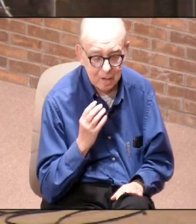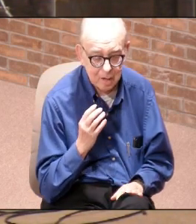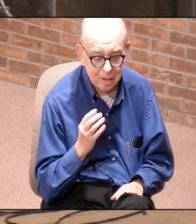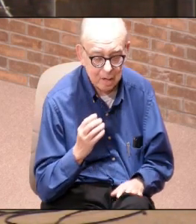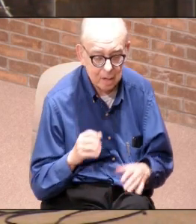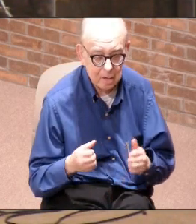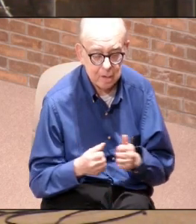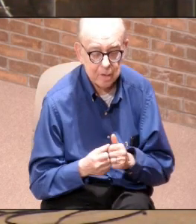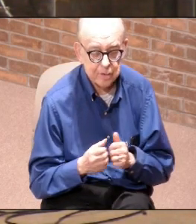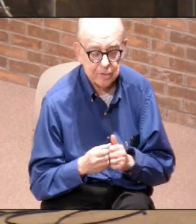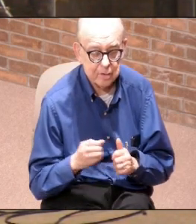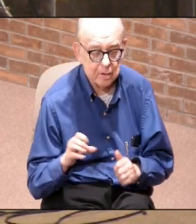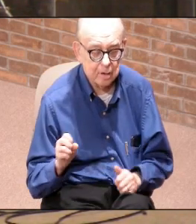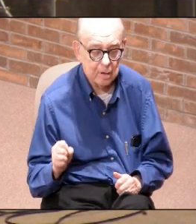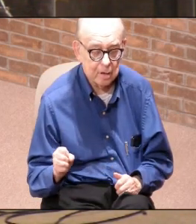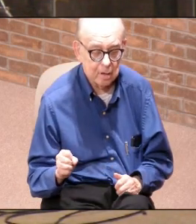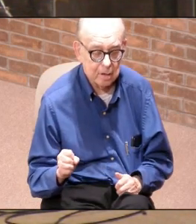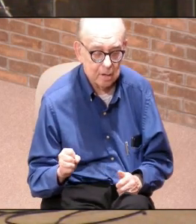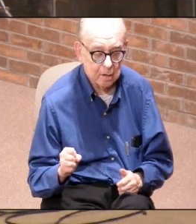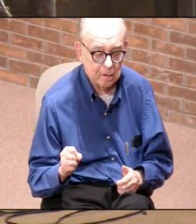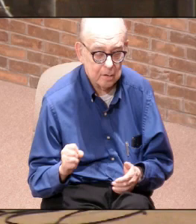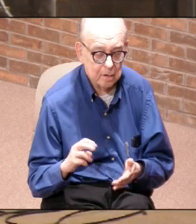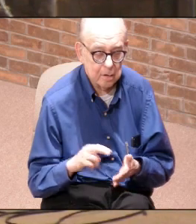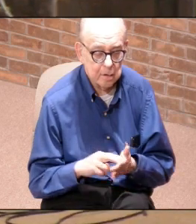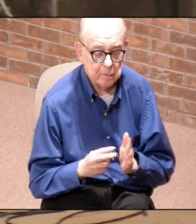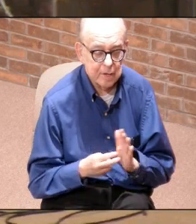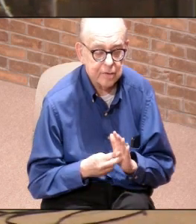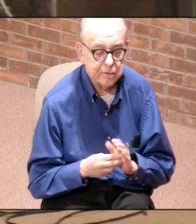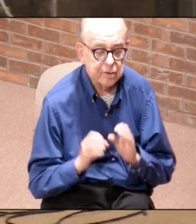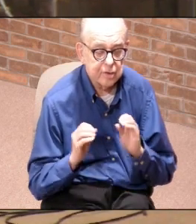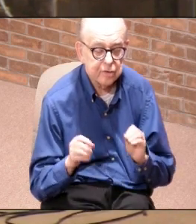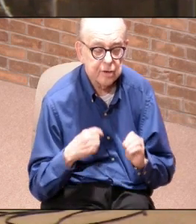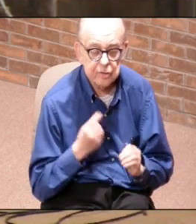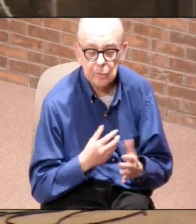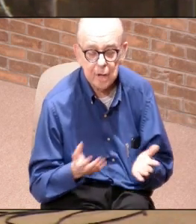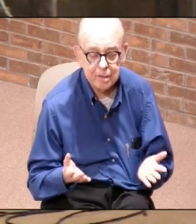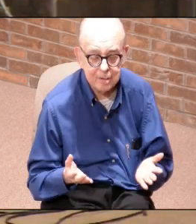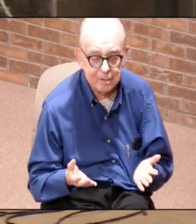the game of Simon Says was really to teach us?